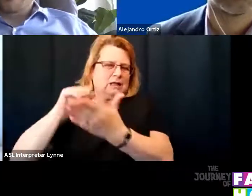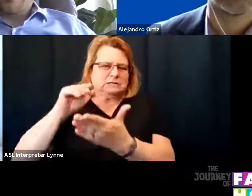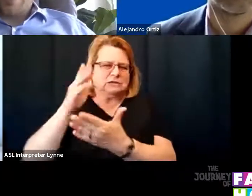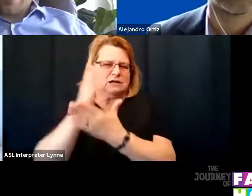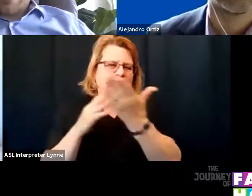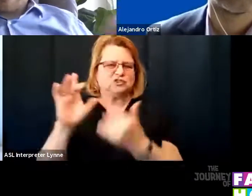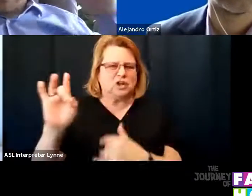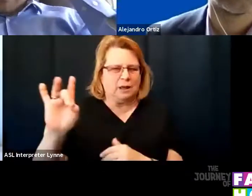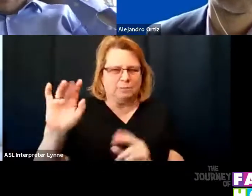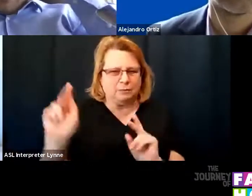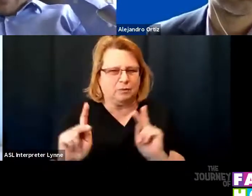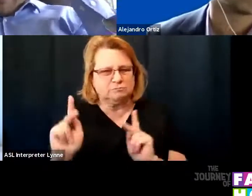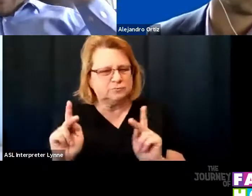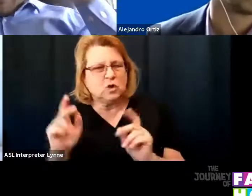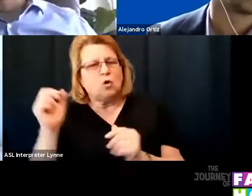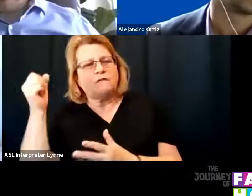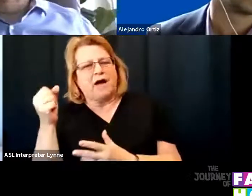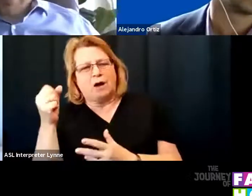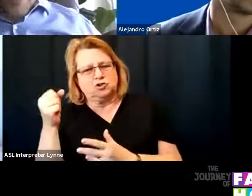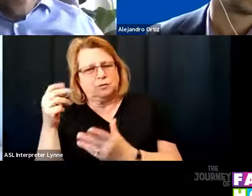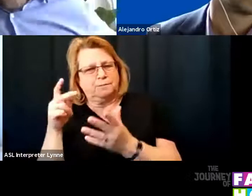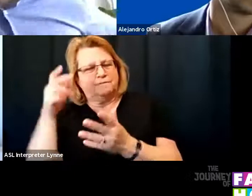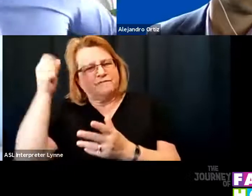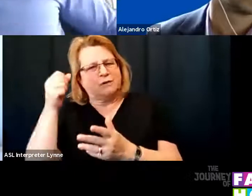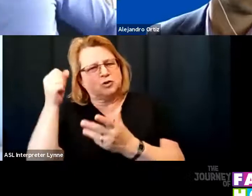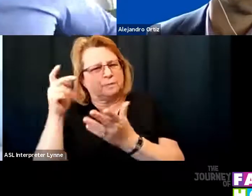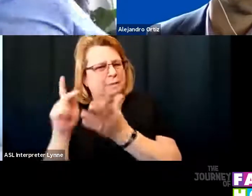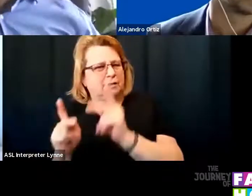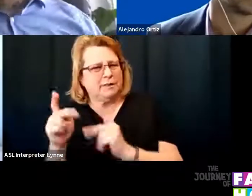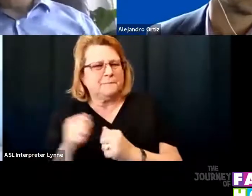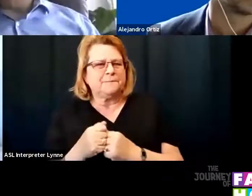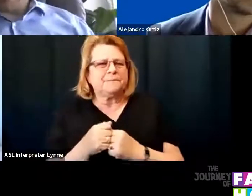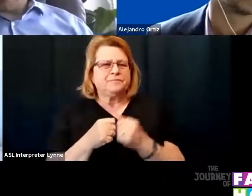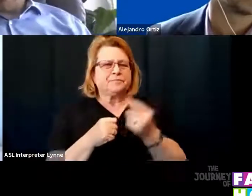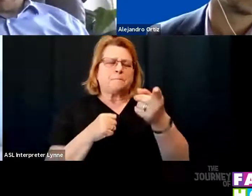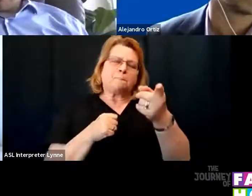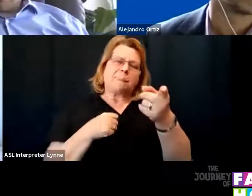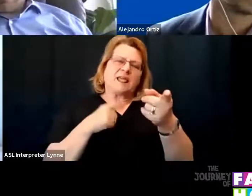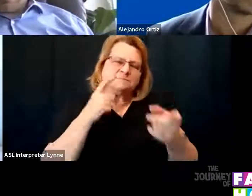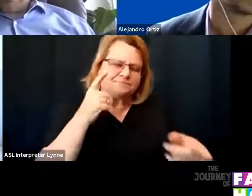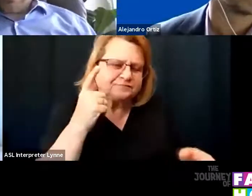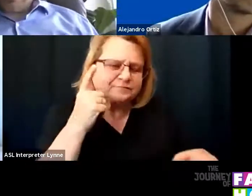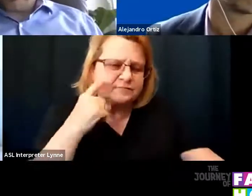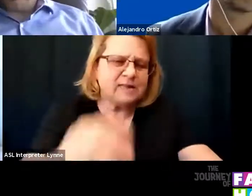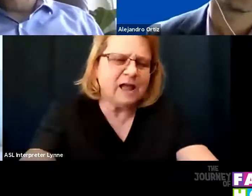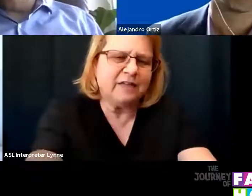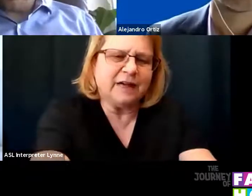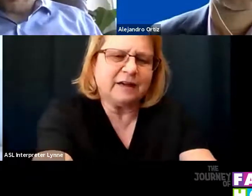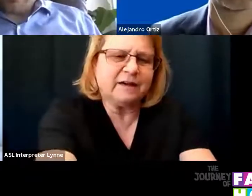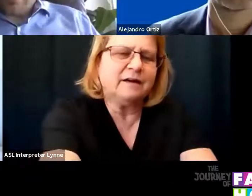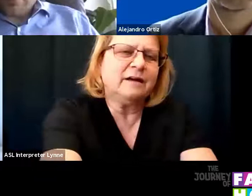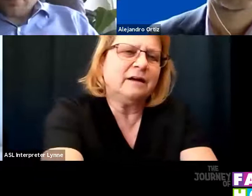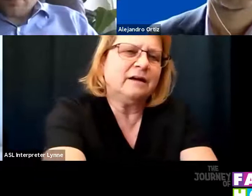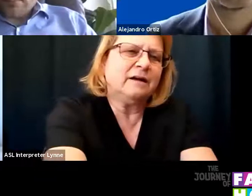general. Yeah, I mean, to that last point, you know, I mean, I've, you know, one really good thing about a program